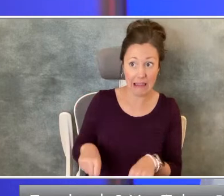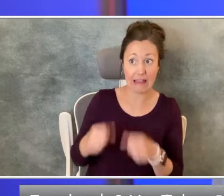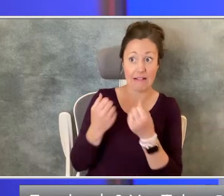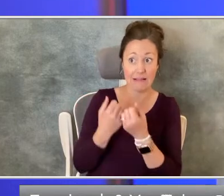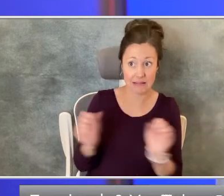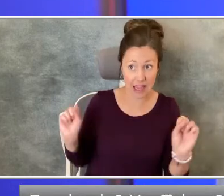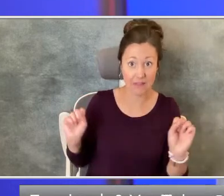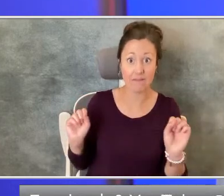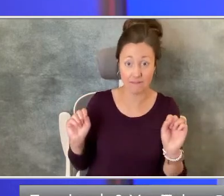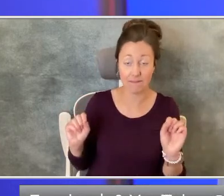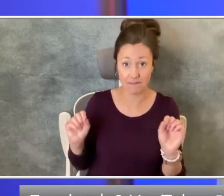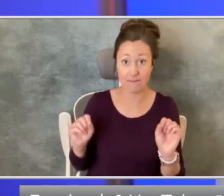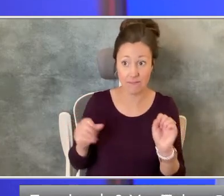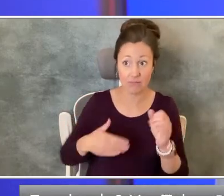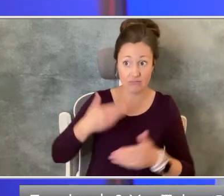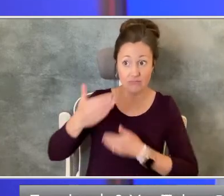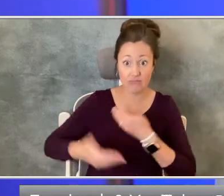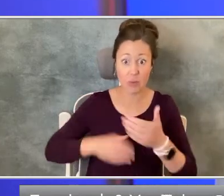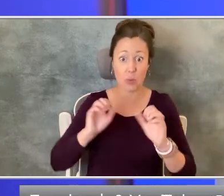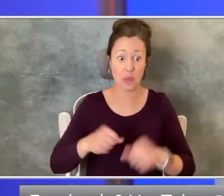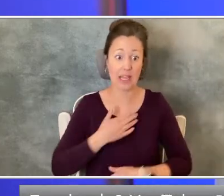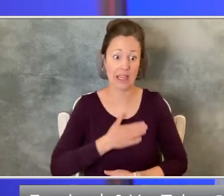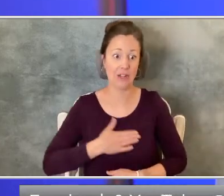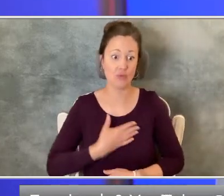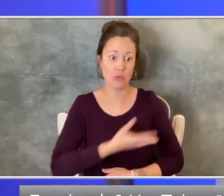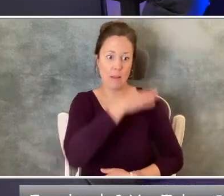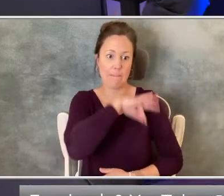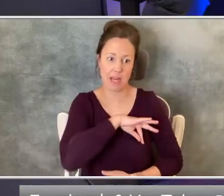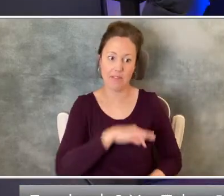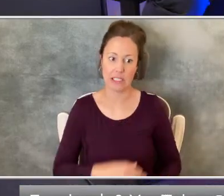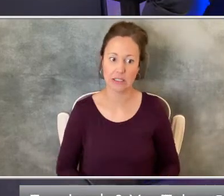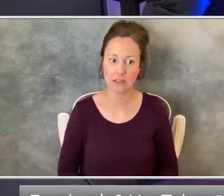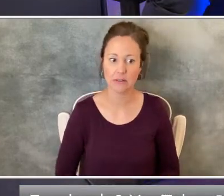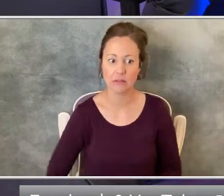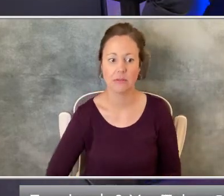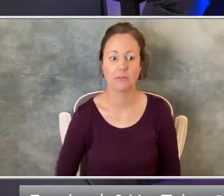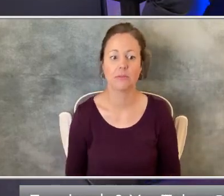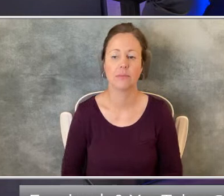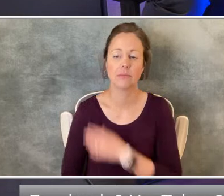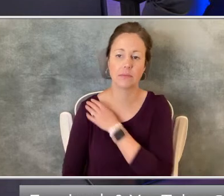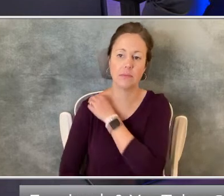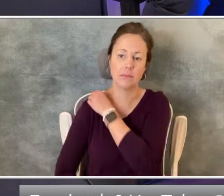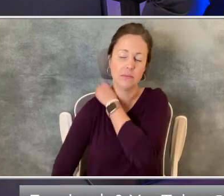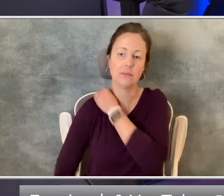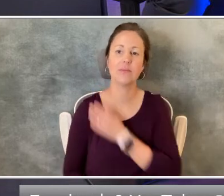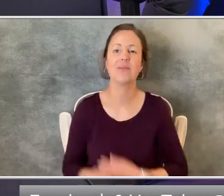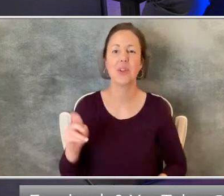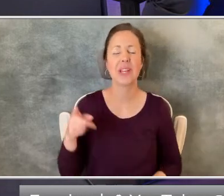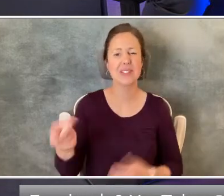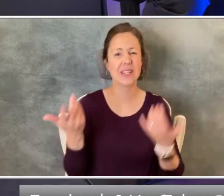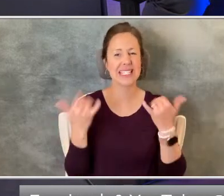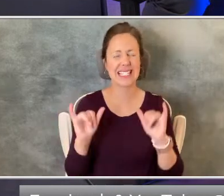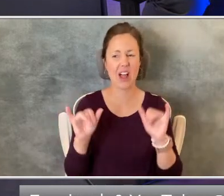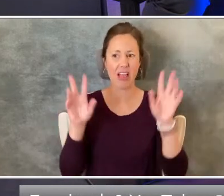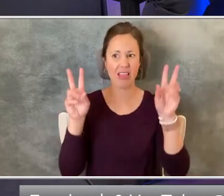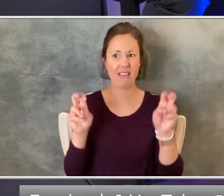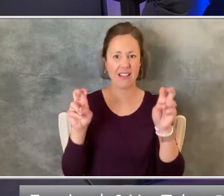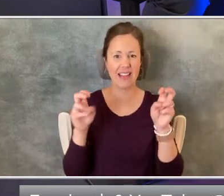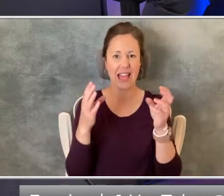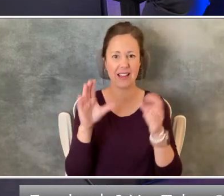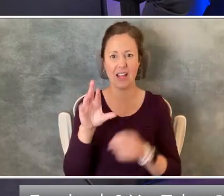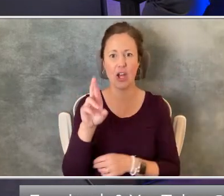they can enjoy the benefits of the treatment. So is he considered cured, Dr. Shah, from his